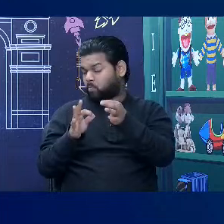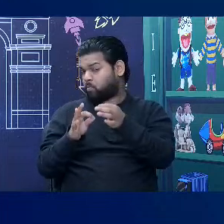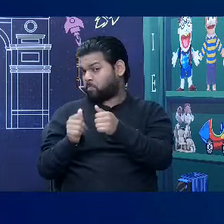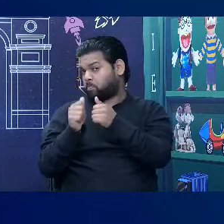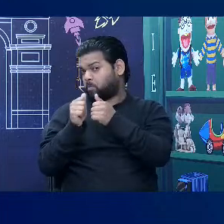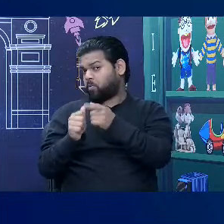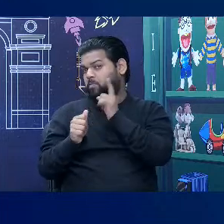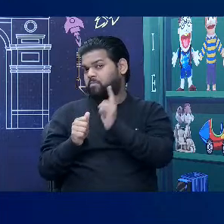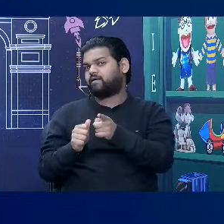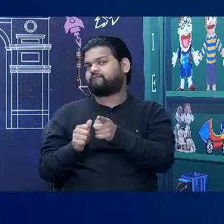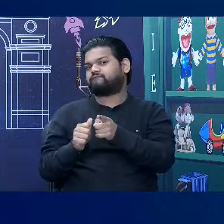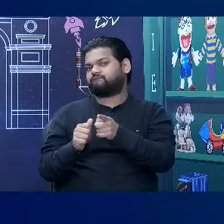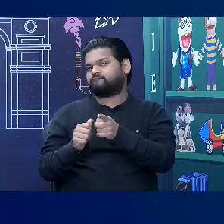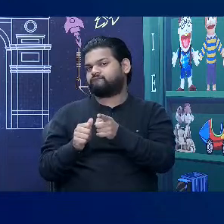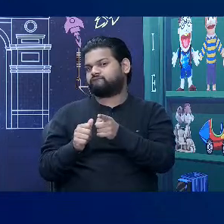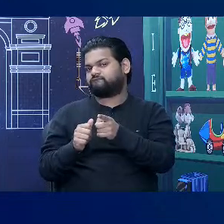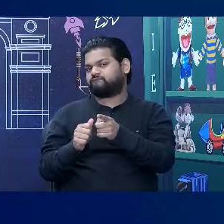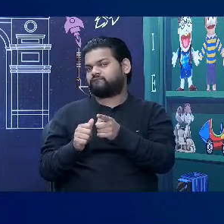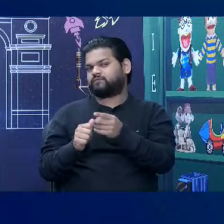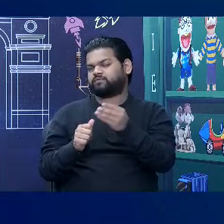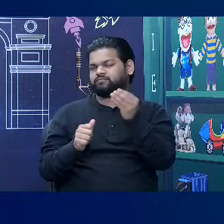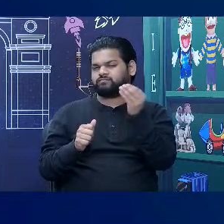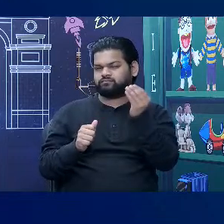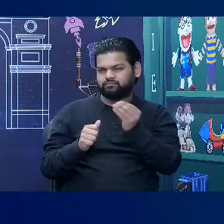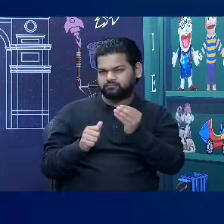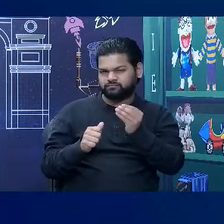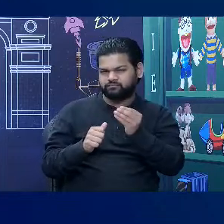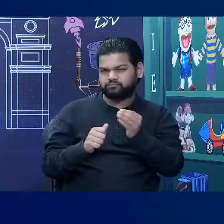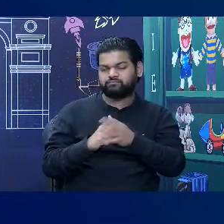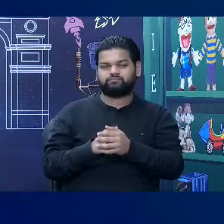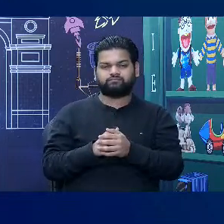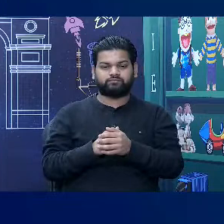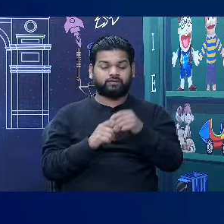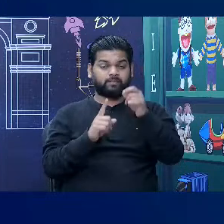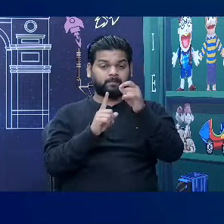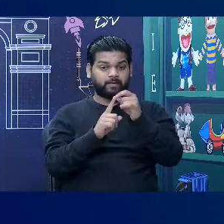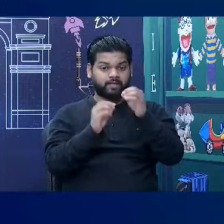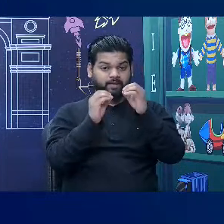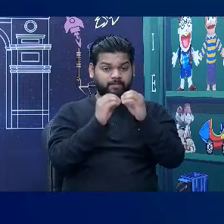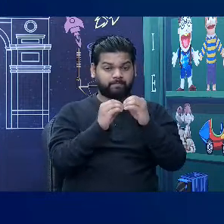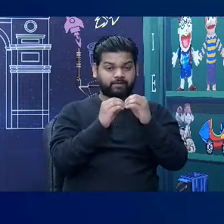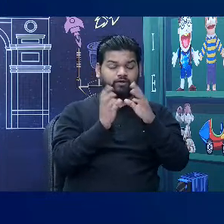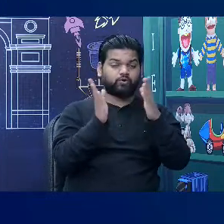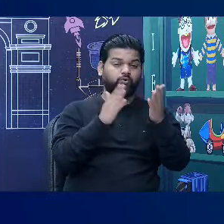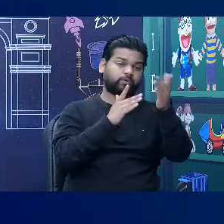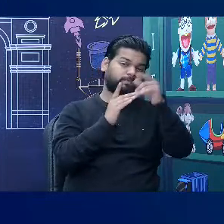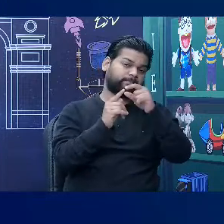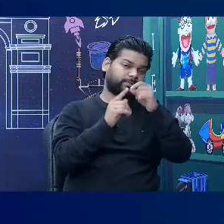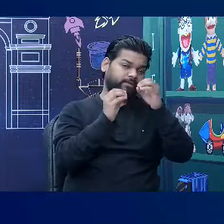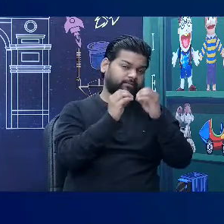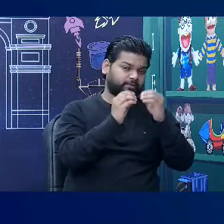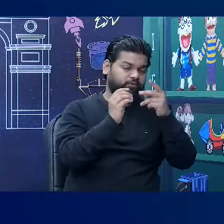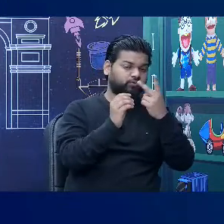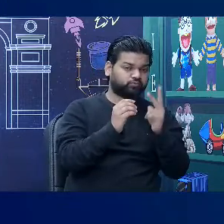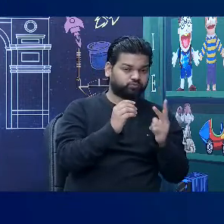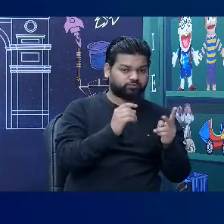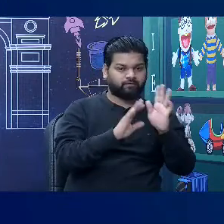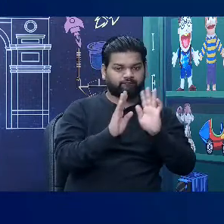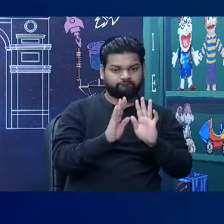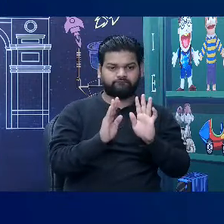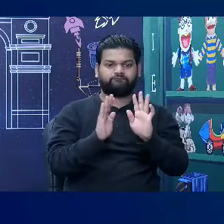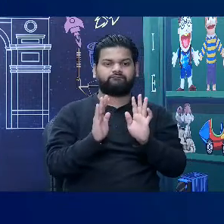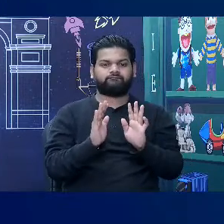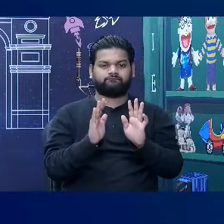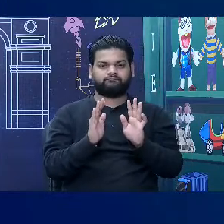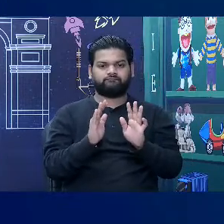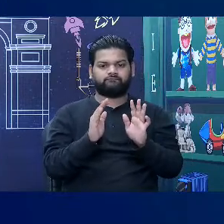formulae. In this you have numerators as P, B and P. See, sine theta numerator is